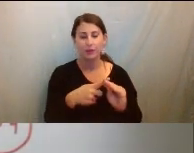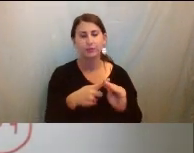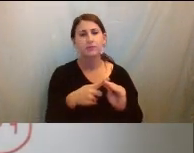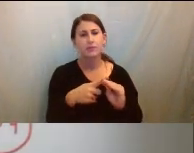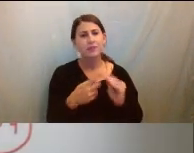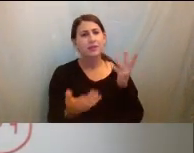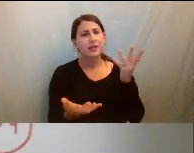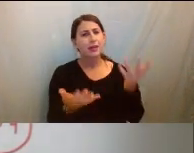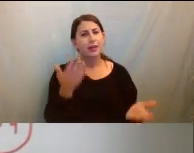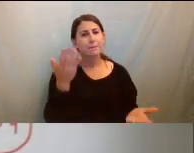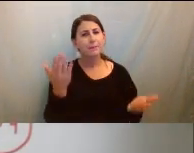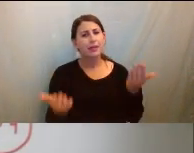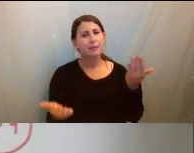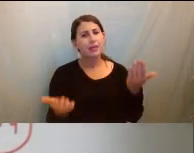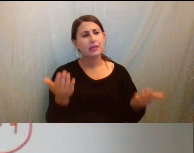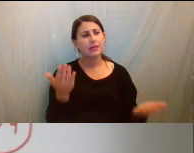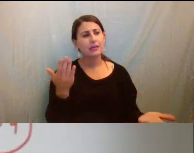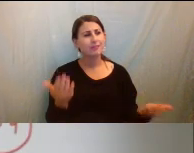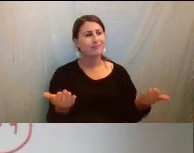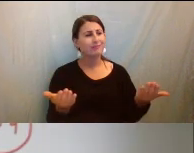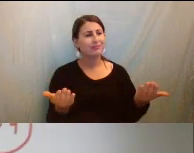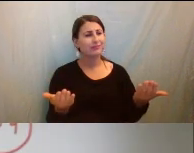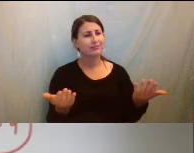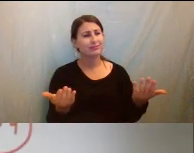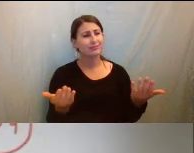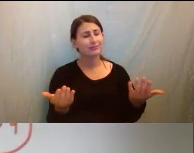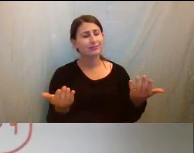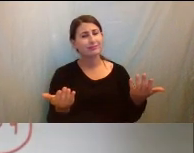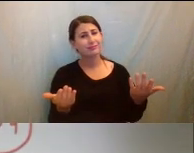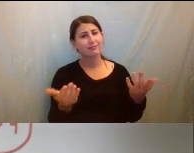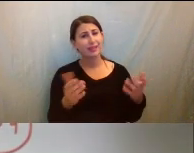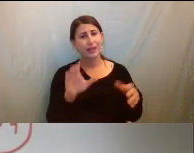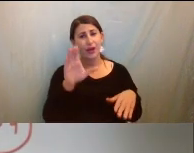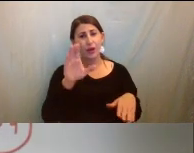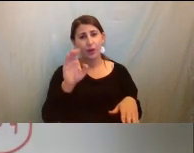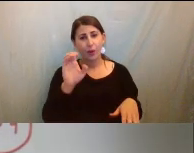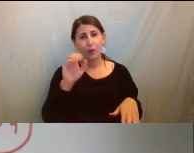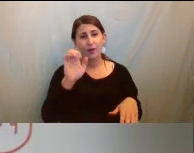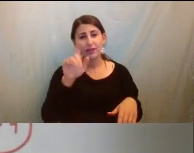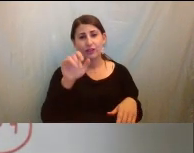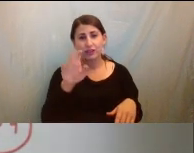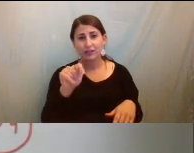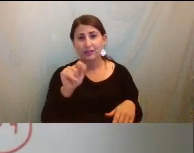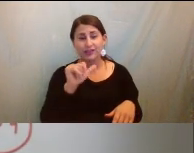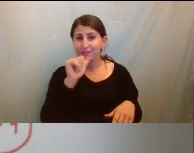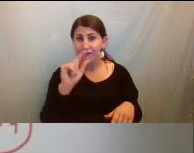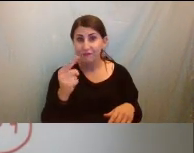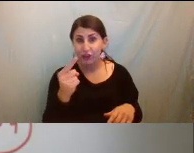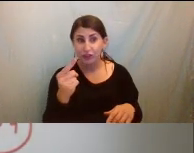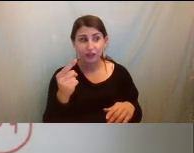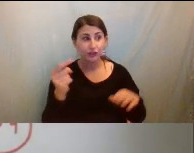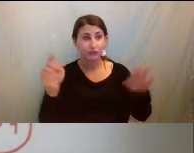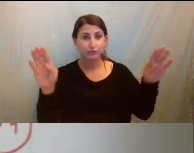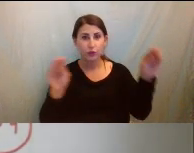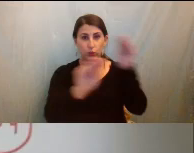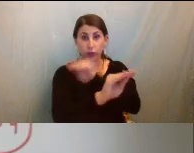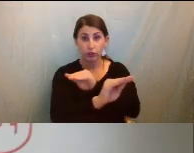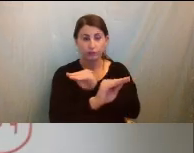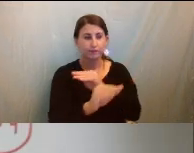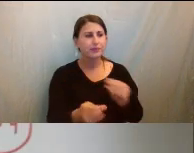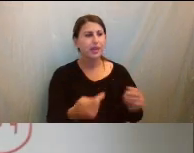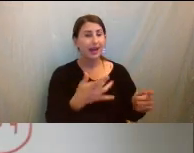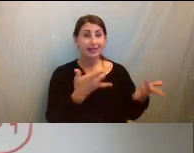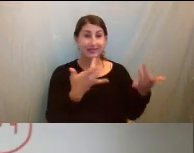that it could be, it doesn't always have to be first. So in this case, the coefficient's right